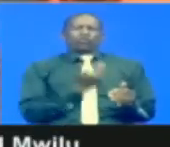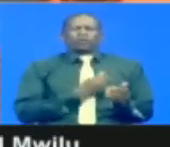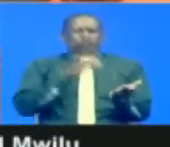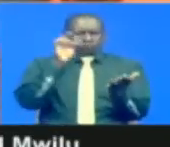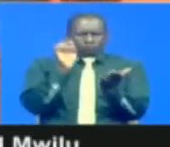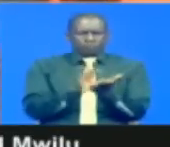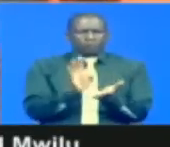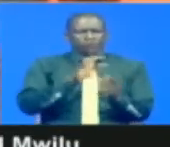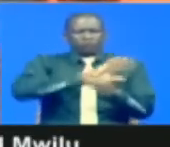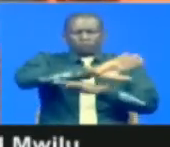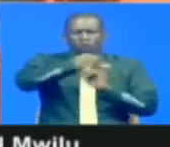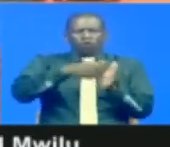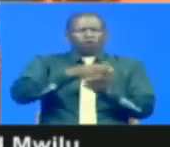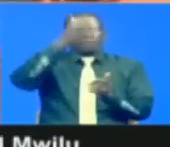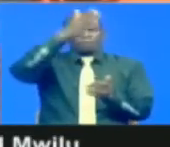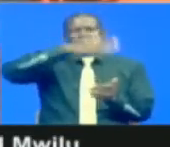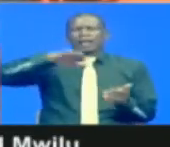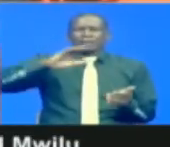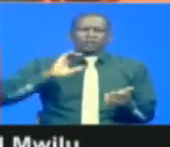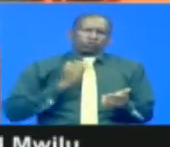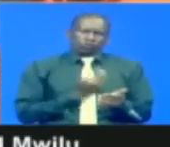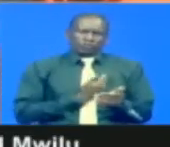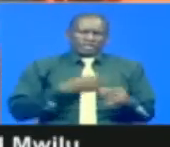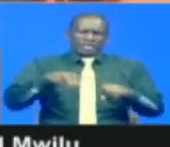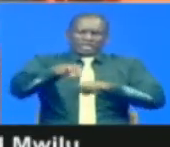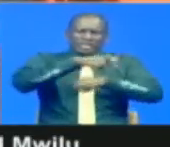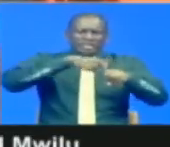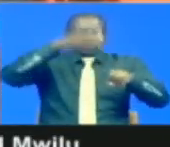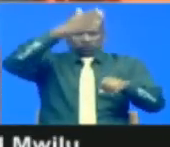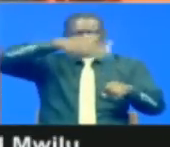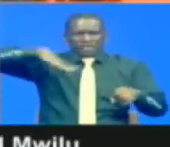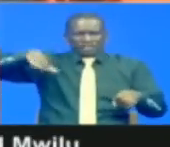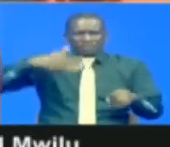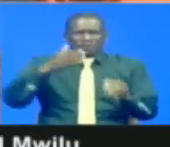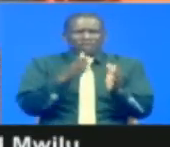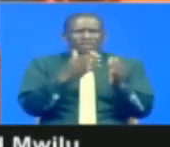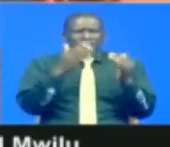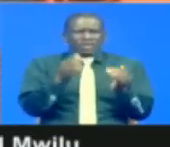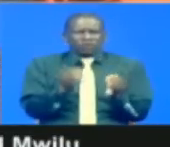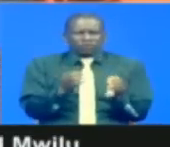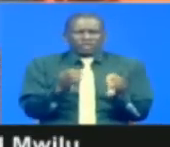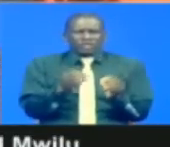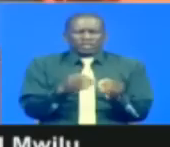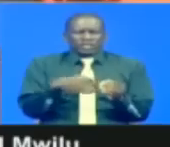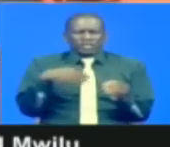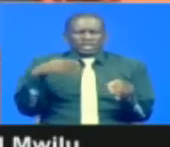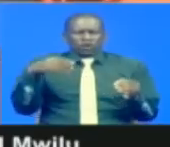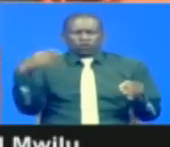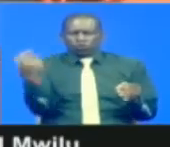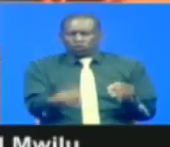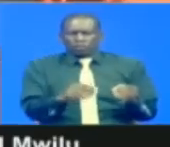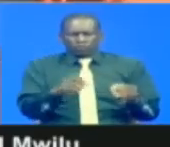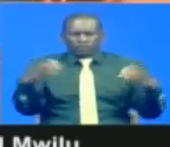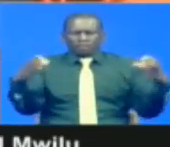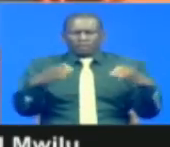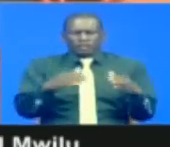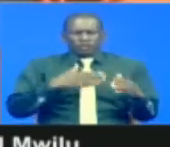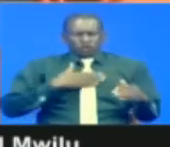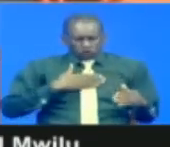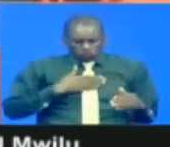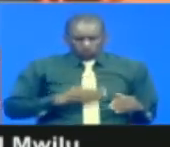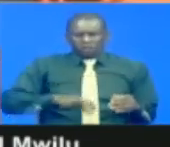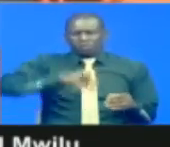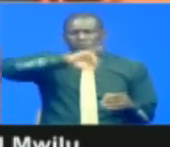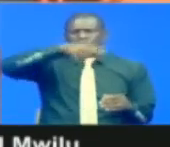in the National Assembly with immediate effect, and that the minority whip of the party, Honorable Junet